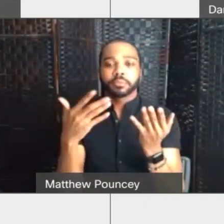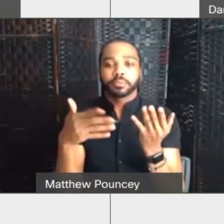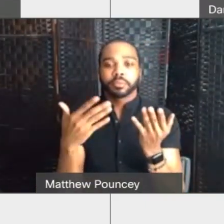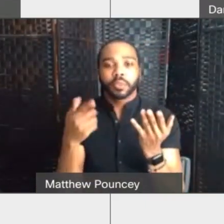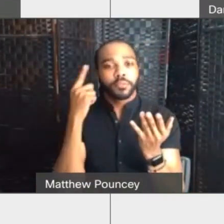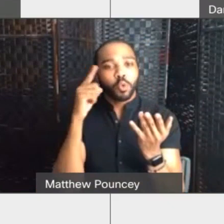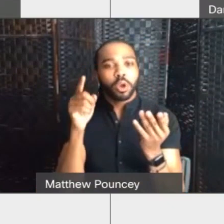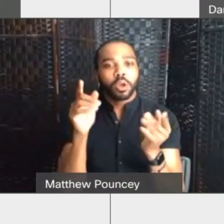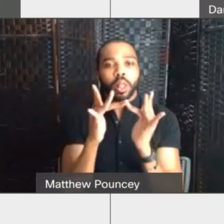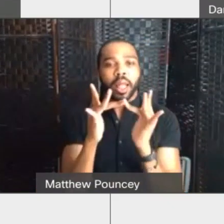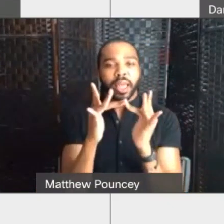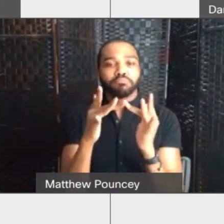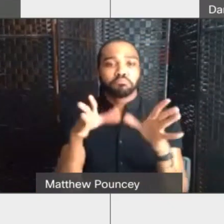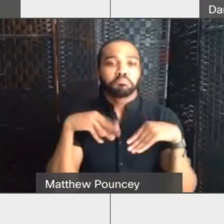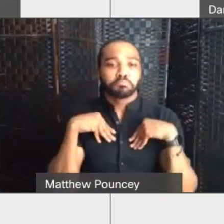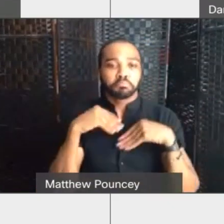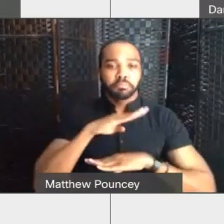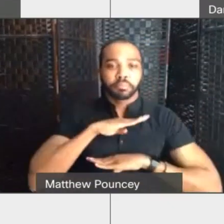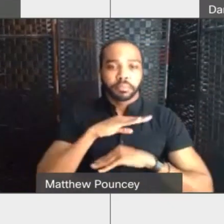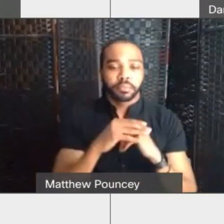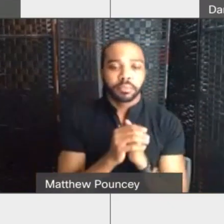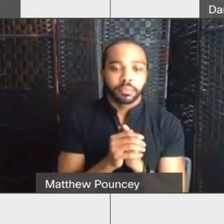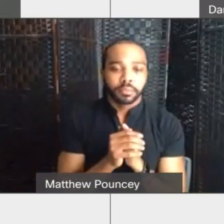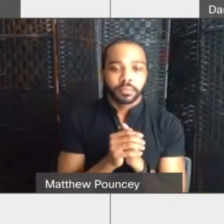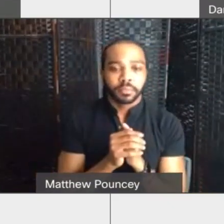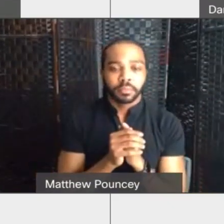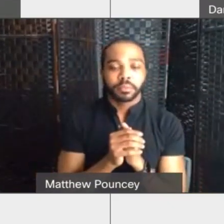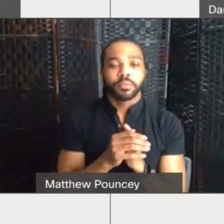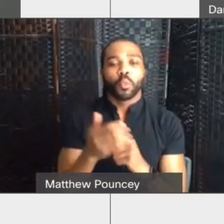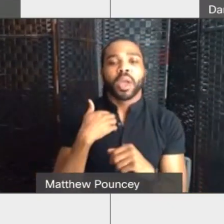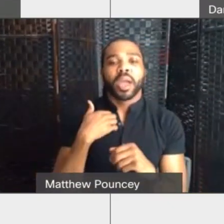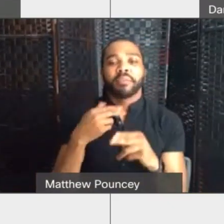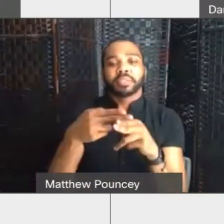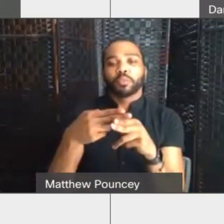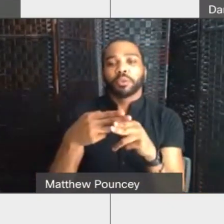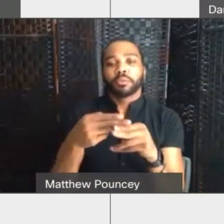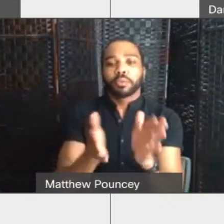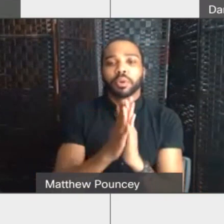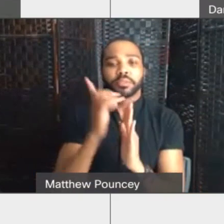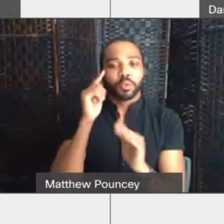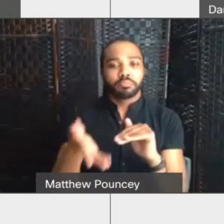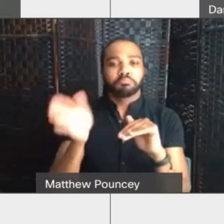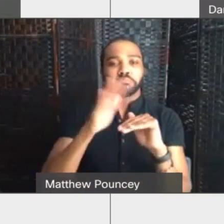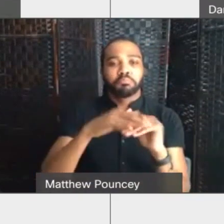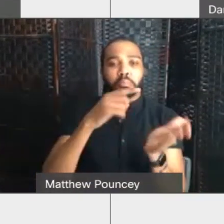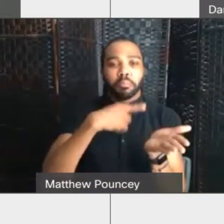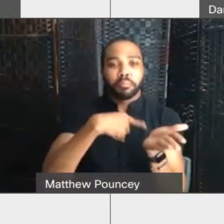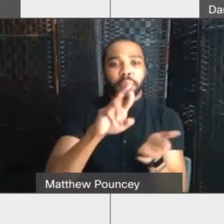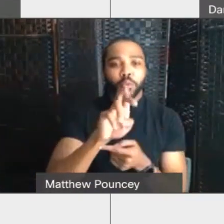the online to be satisfactory. There's a temporary request to increase payment